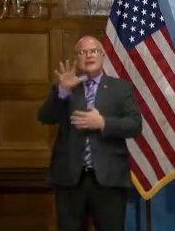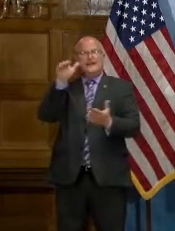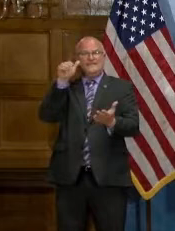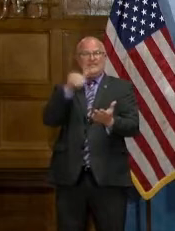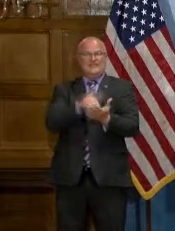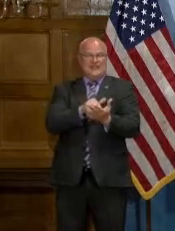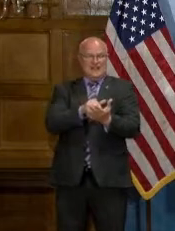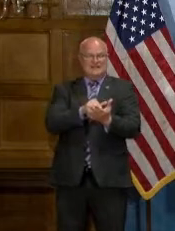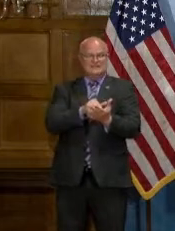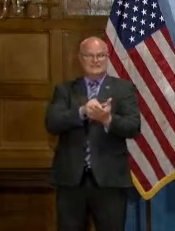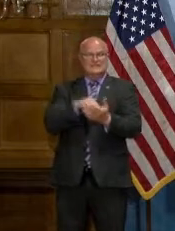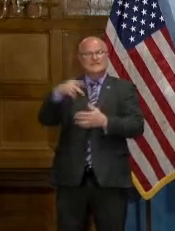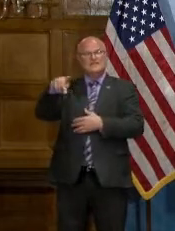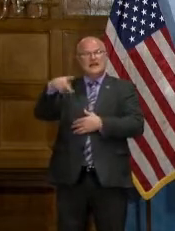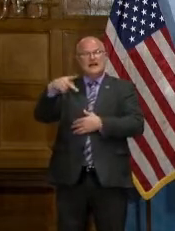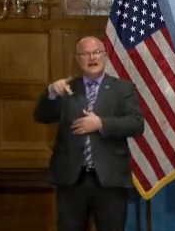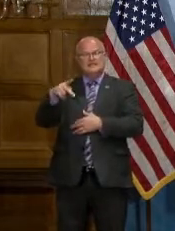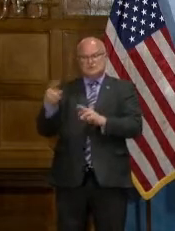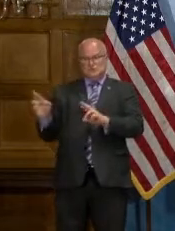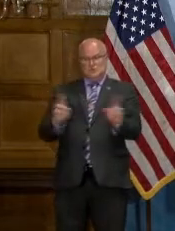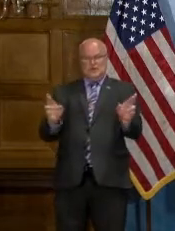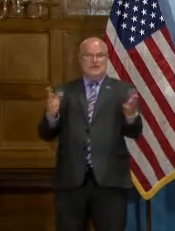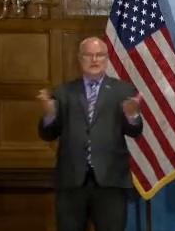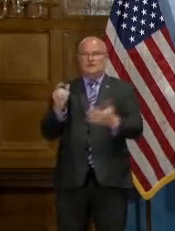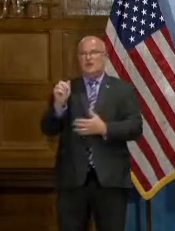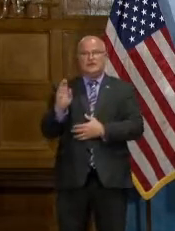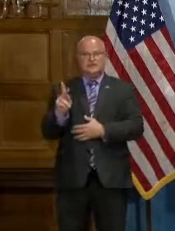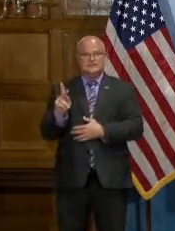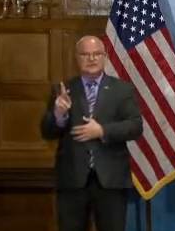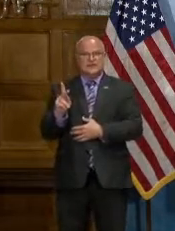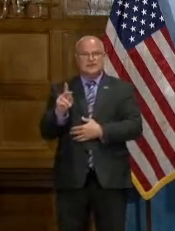245,000 Pfizer doses on hand in Arkansas,